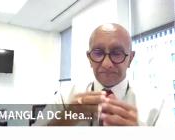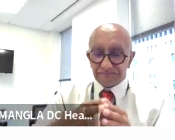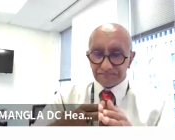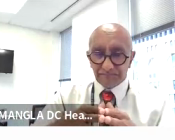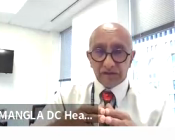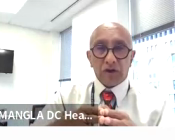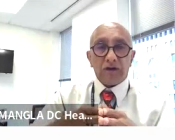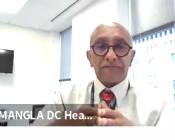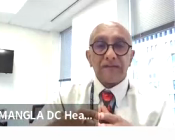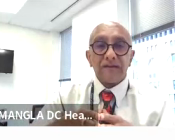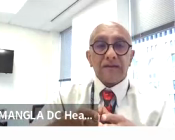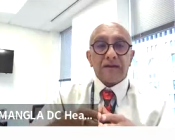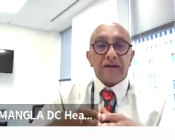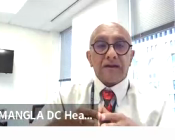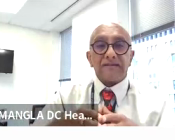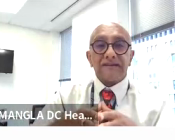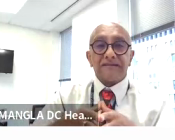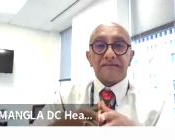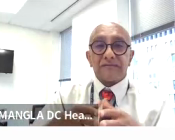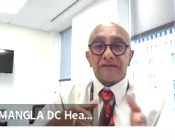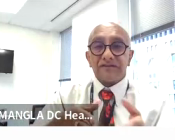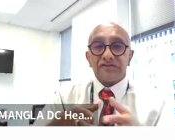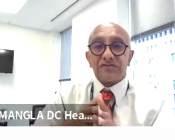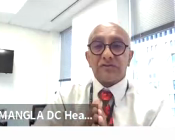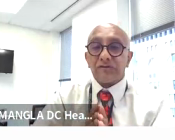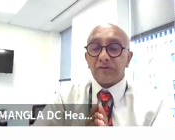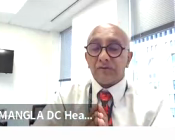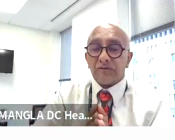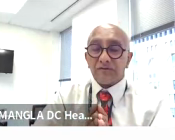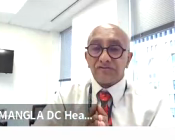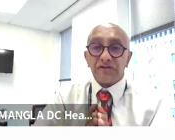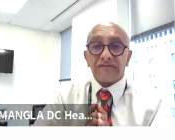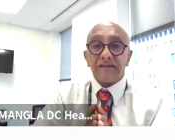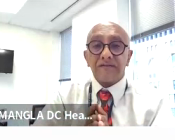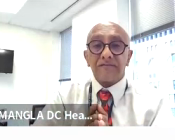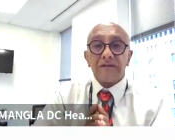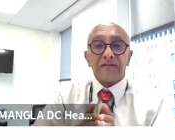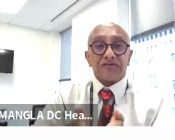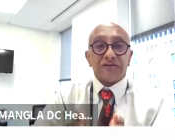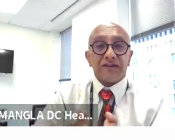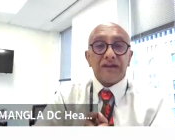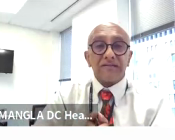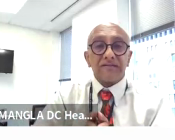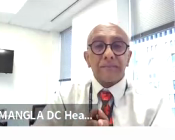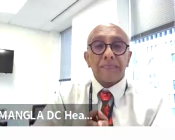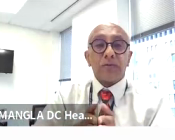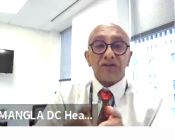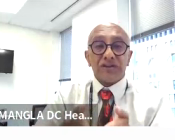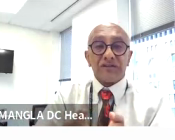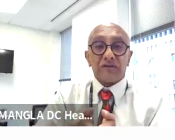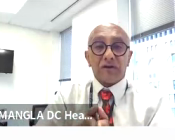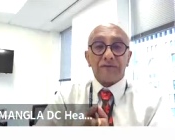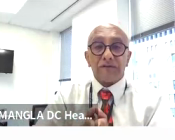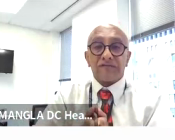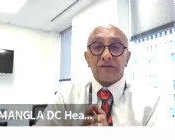Cover coughs and sneezes with the tissue or your shirt sleeve, not your hands.